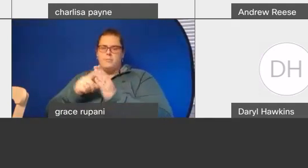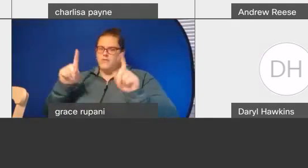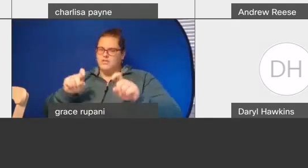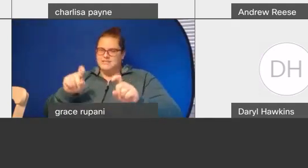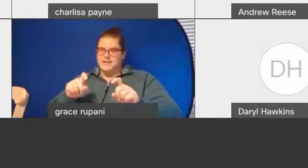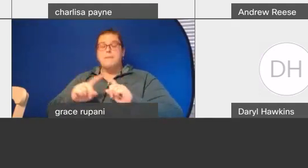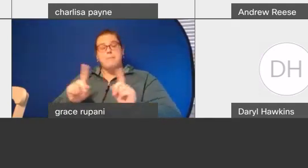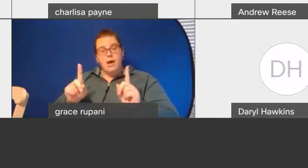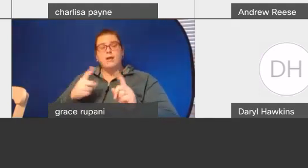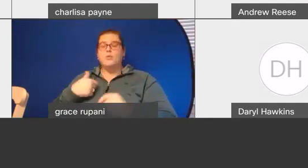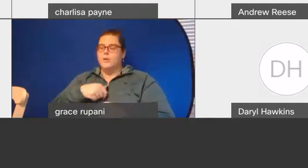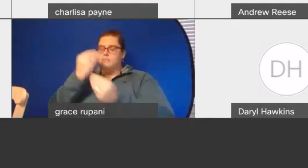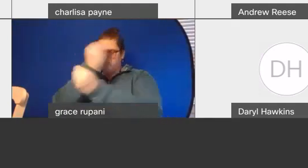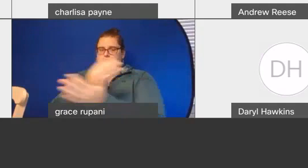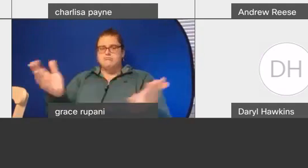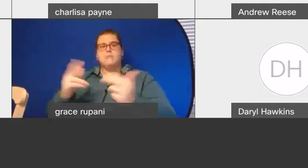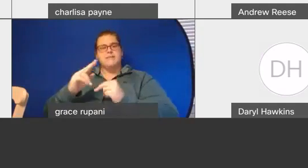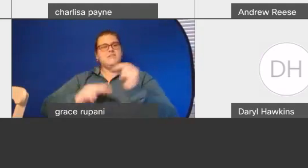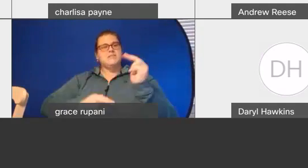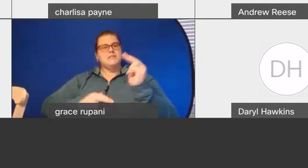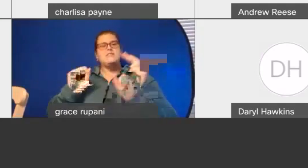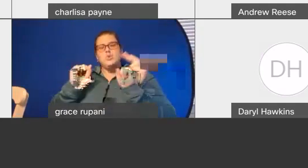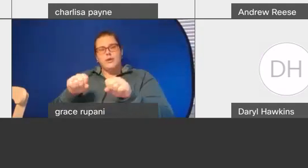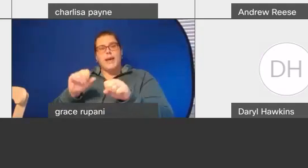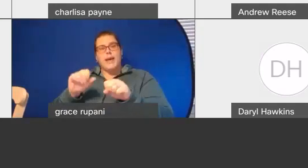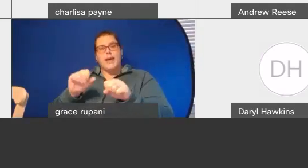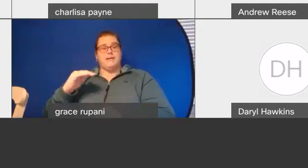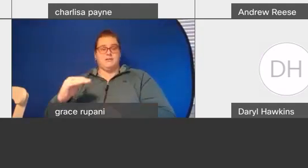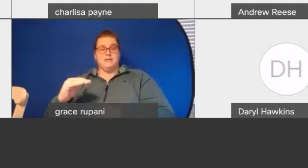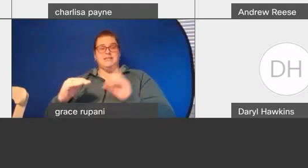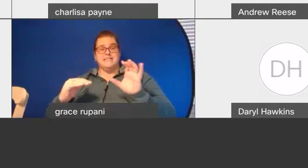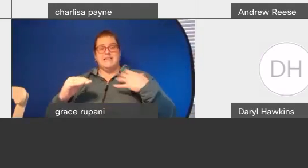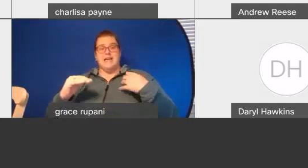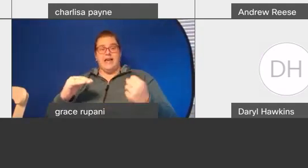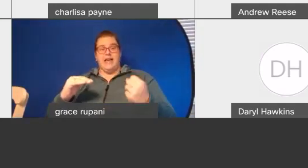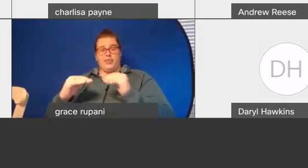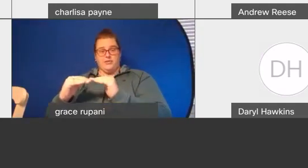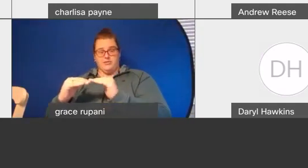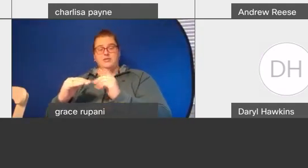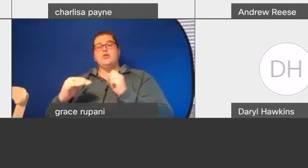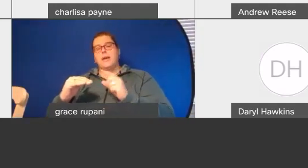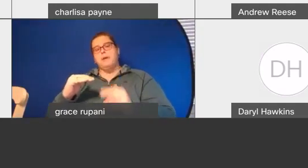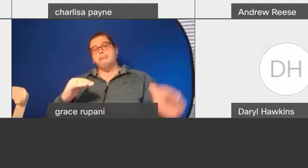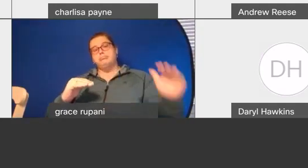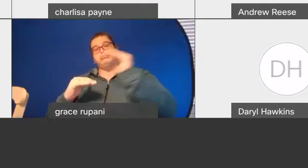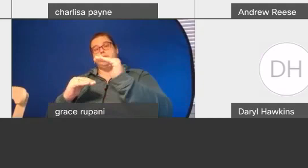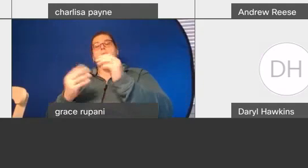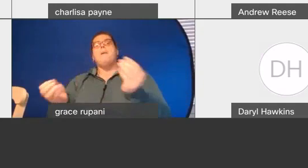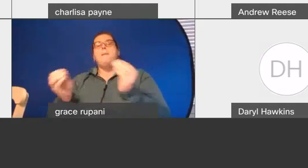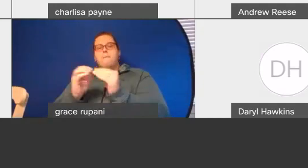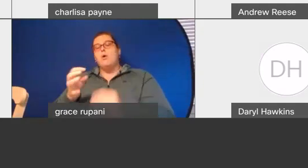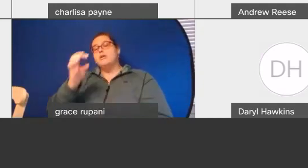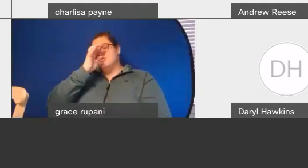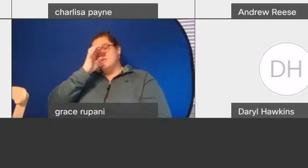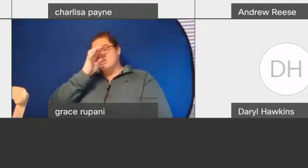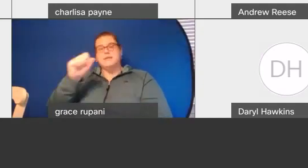can be more stringent than what the DC Health guidance puts forth, but you cannot be more relaxed than